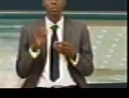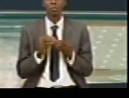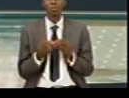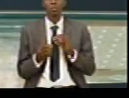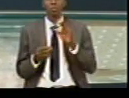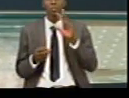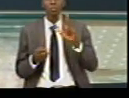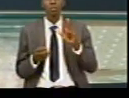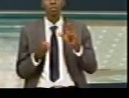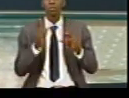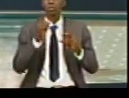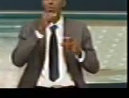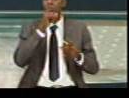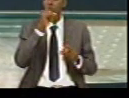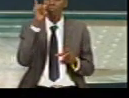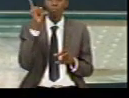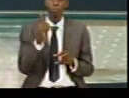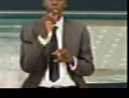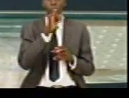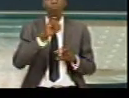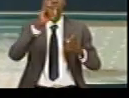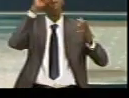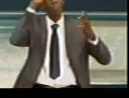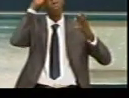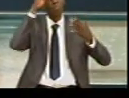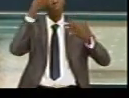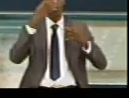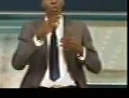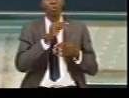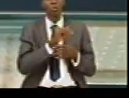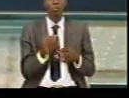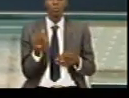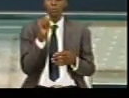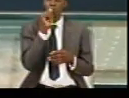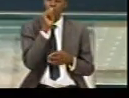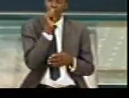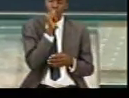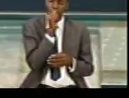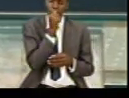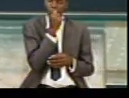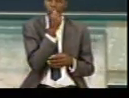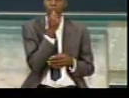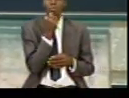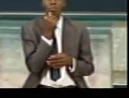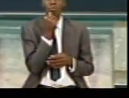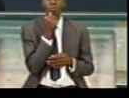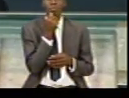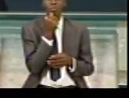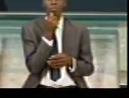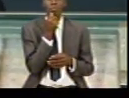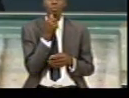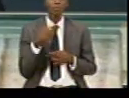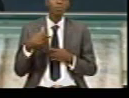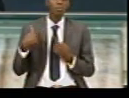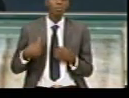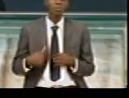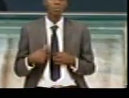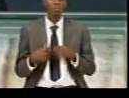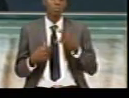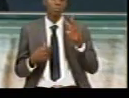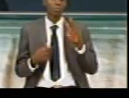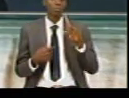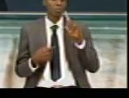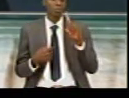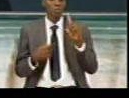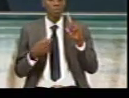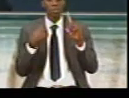three, assuring hope of a patient, persevering heart. Faith,